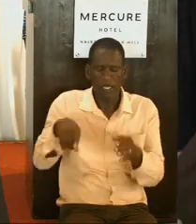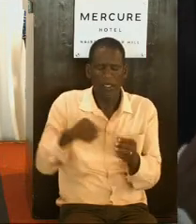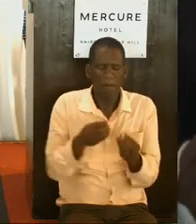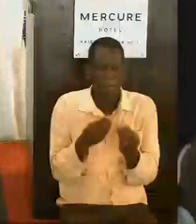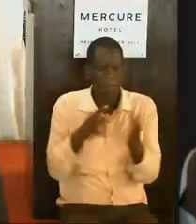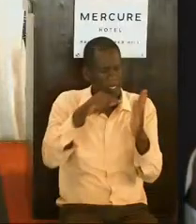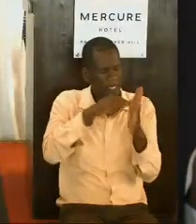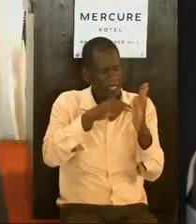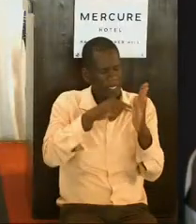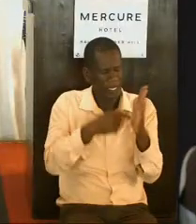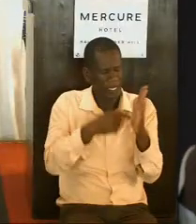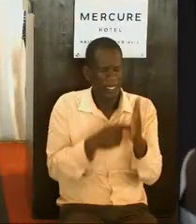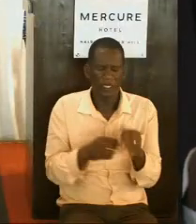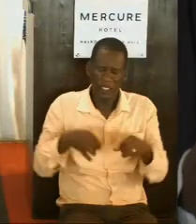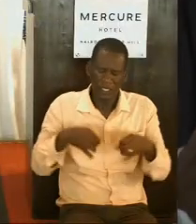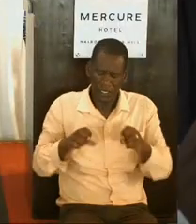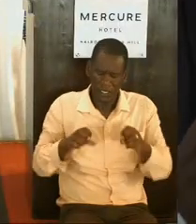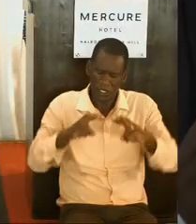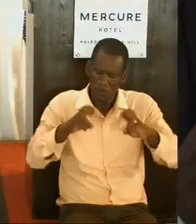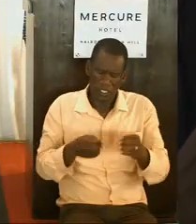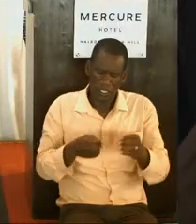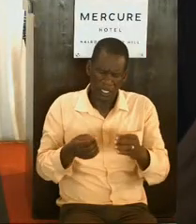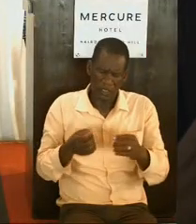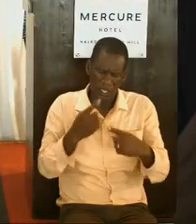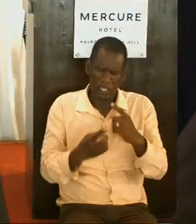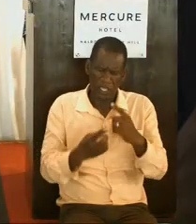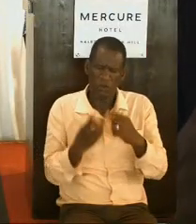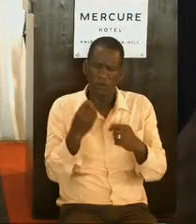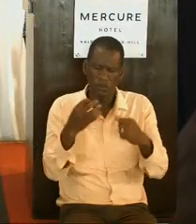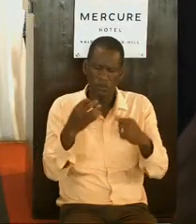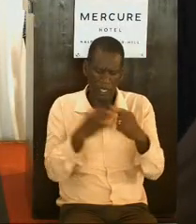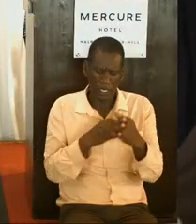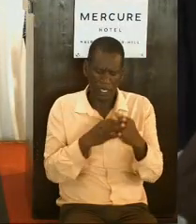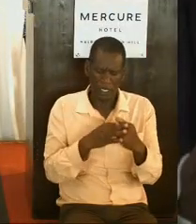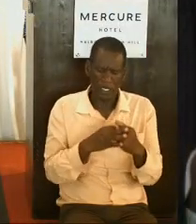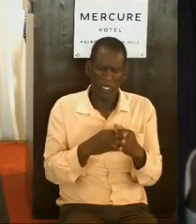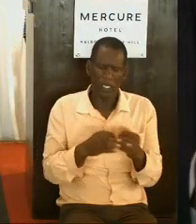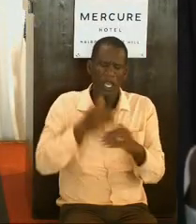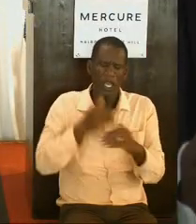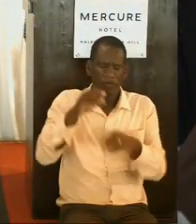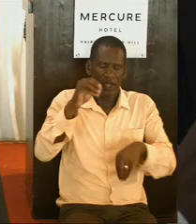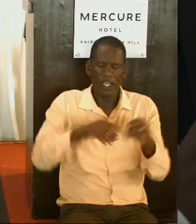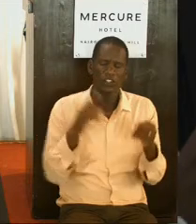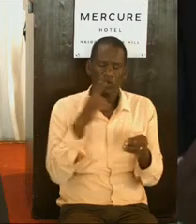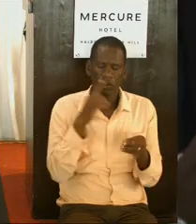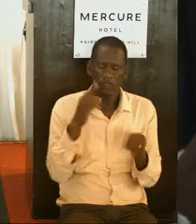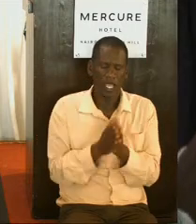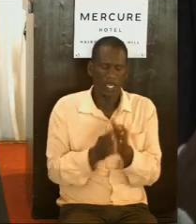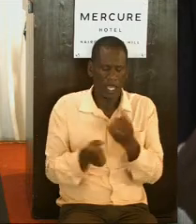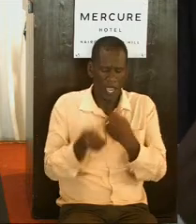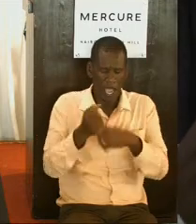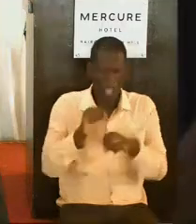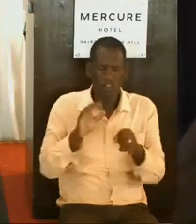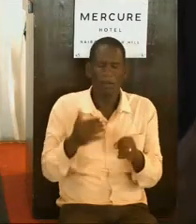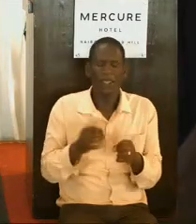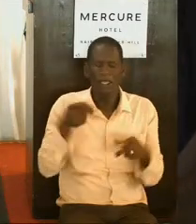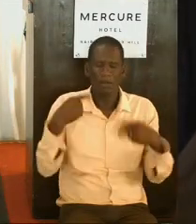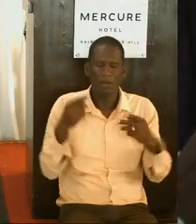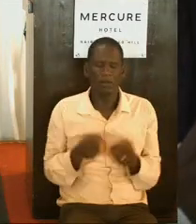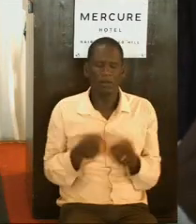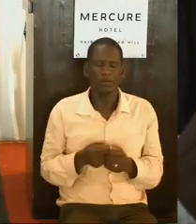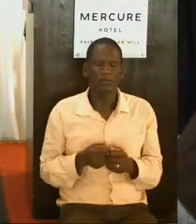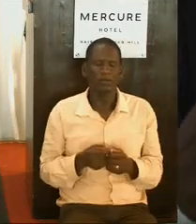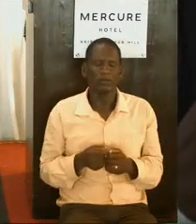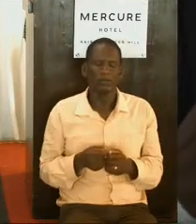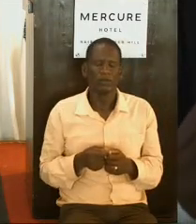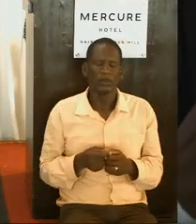just looking a little bit behind in 2008 the post-election violence and the reactions by Kenyans tells